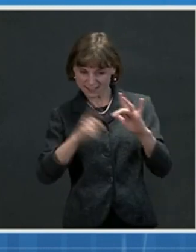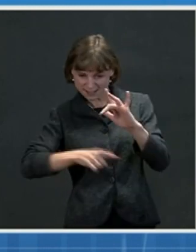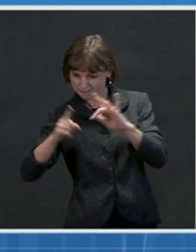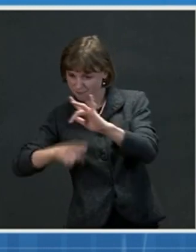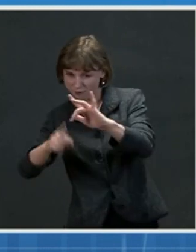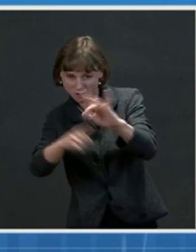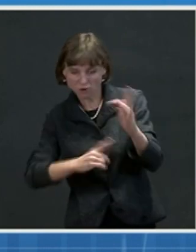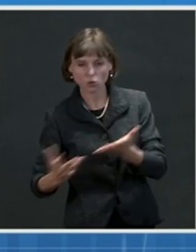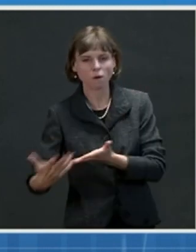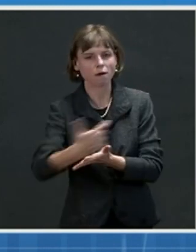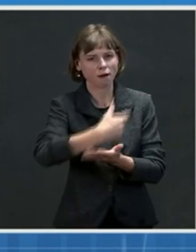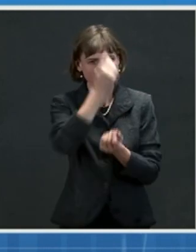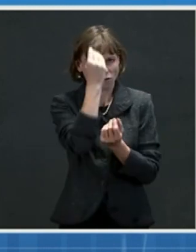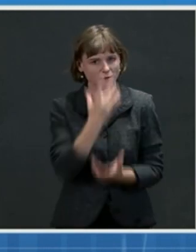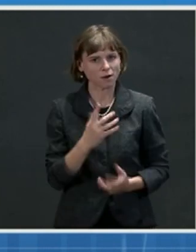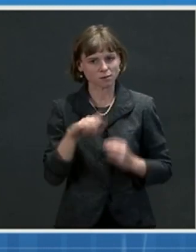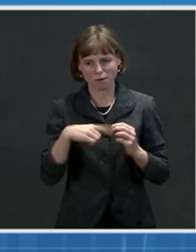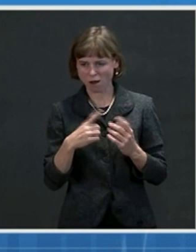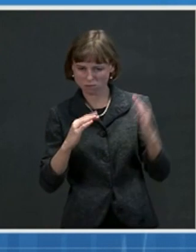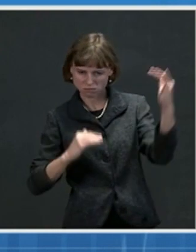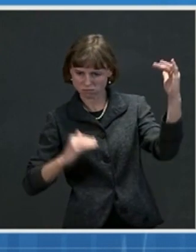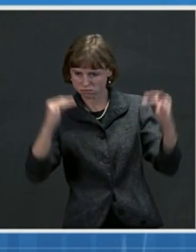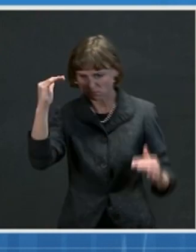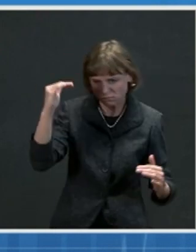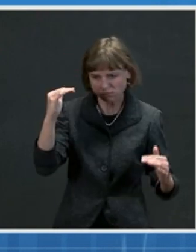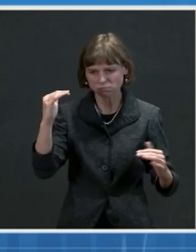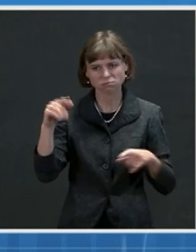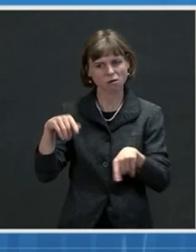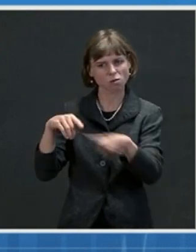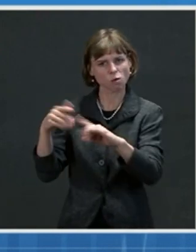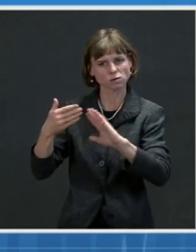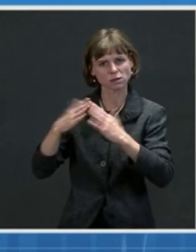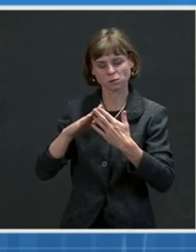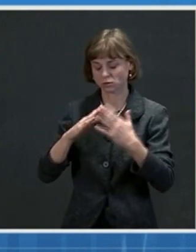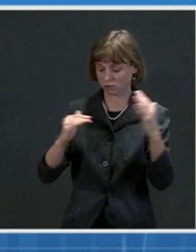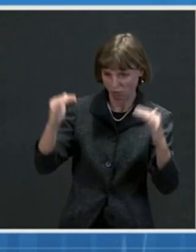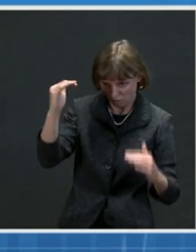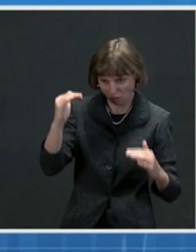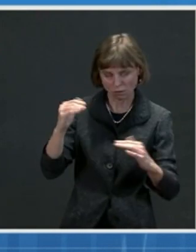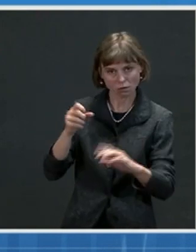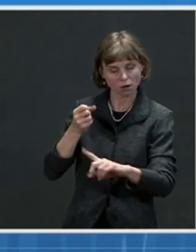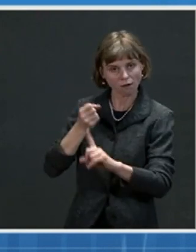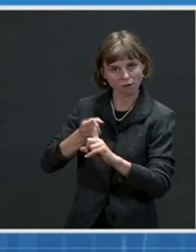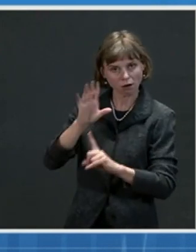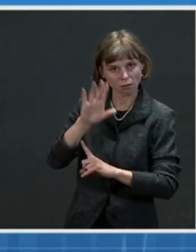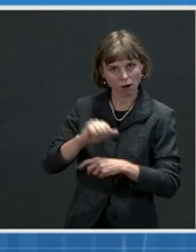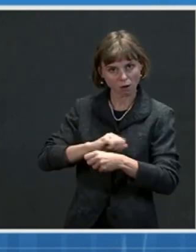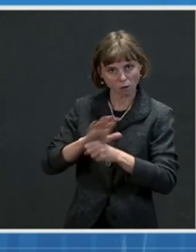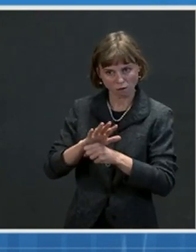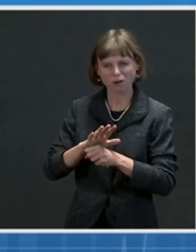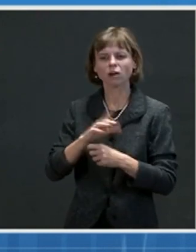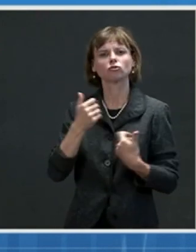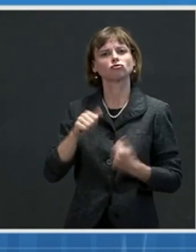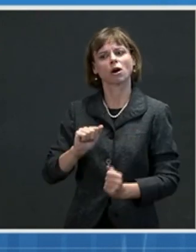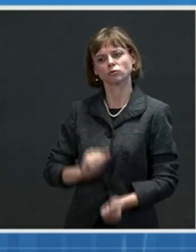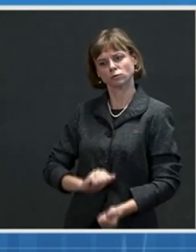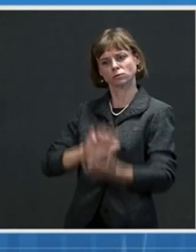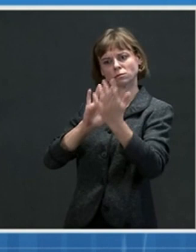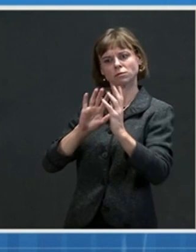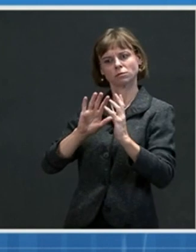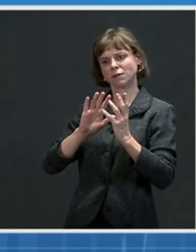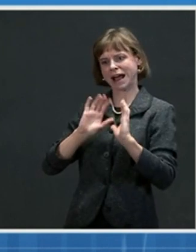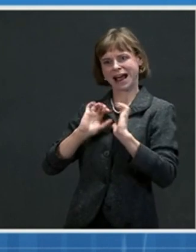affected communities and provide recommendations to combat the racial and ethnic disparities in the